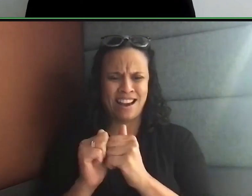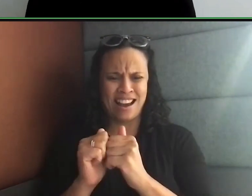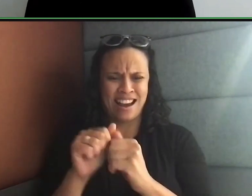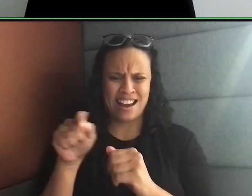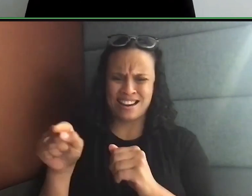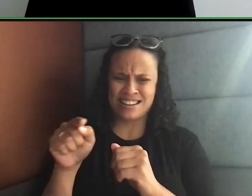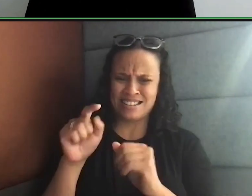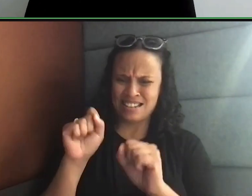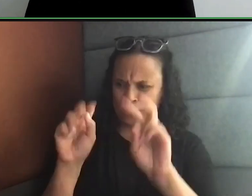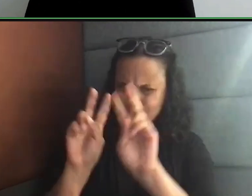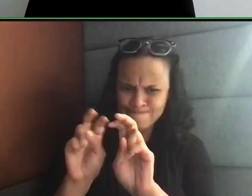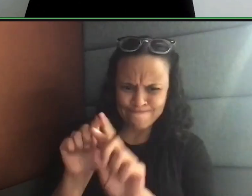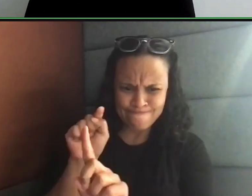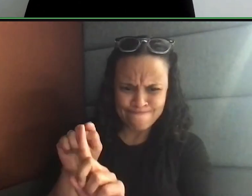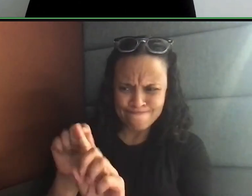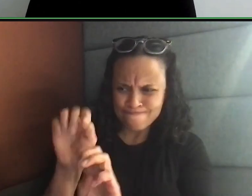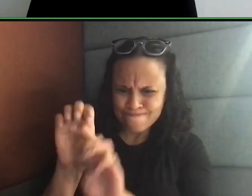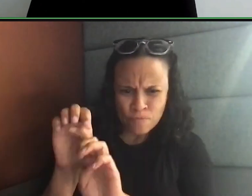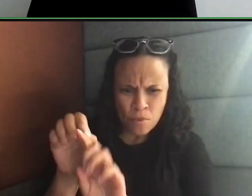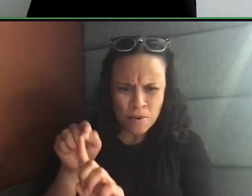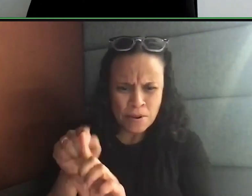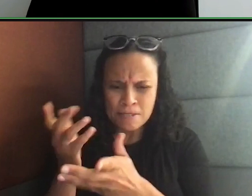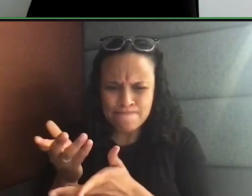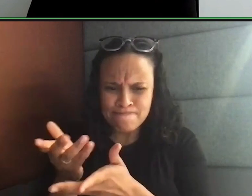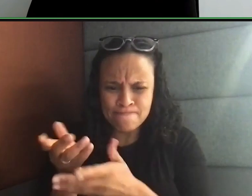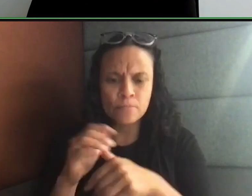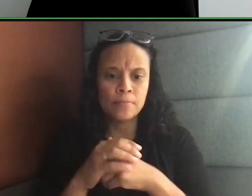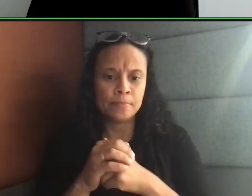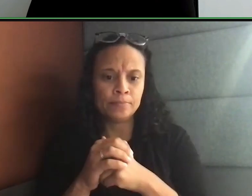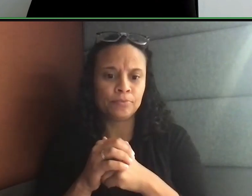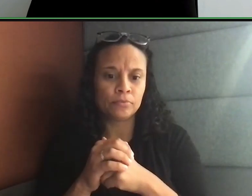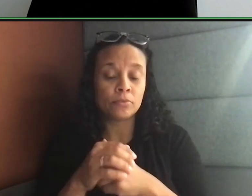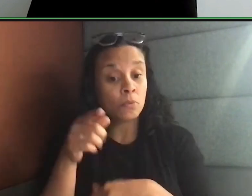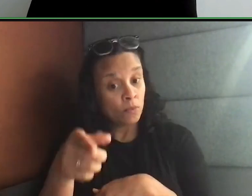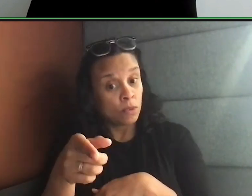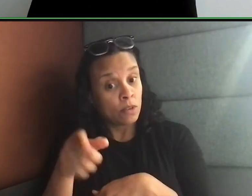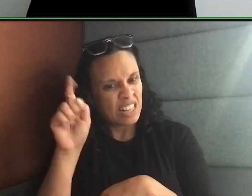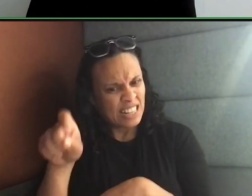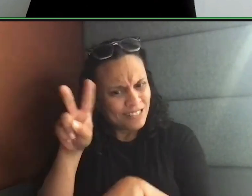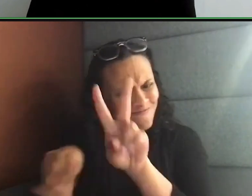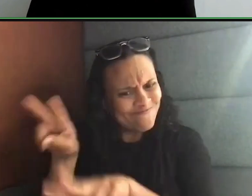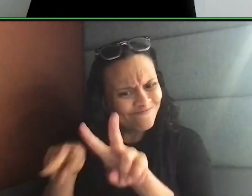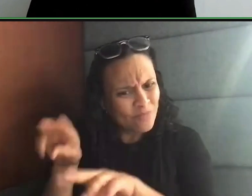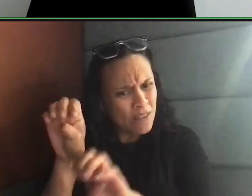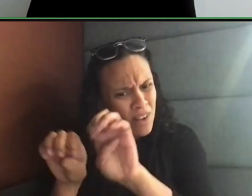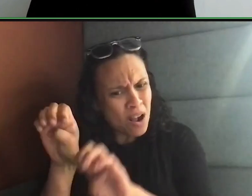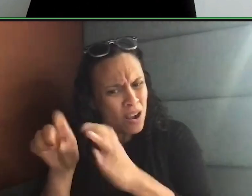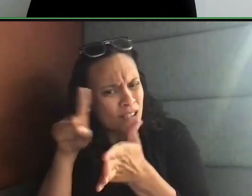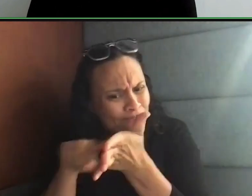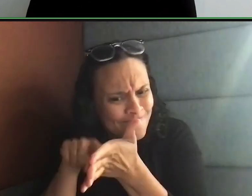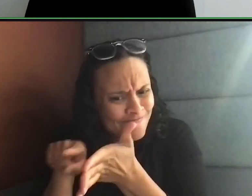Speech-to-text services should be observed and be evaluated, and there's multiple factors that you can look at while you're